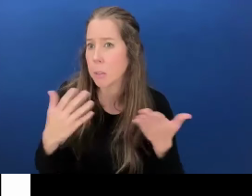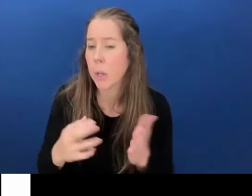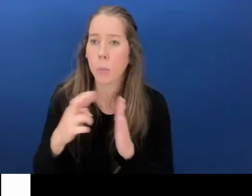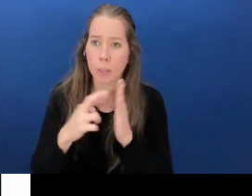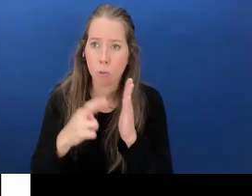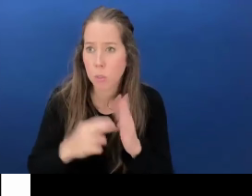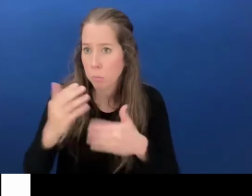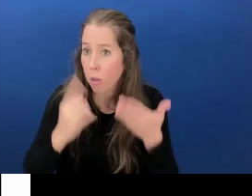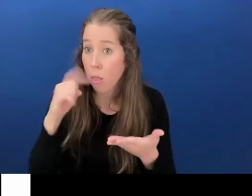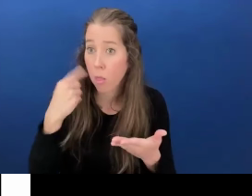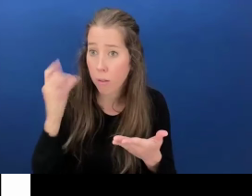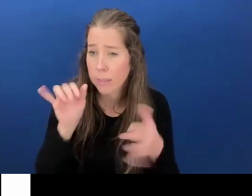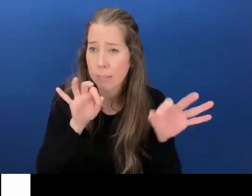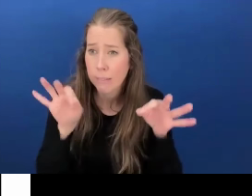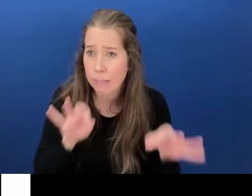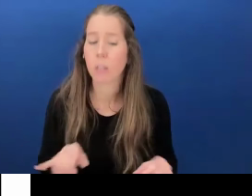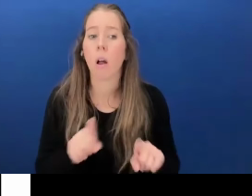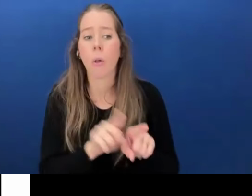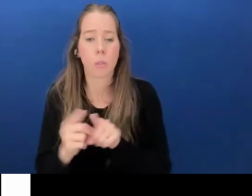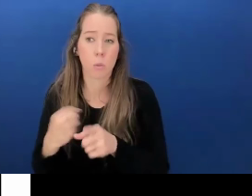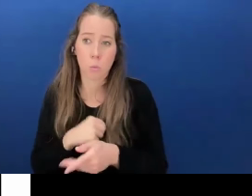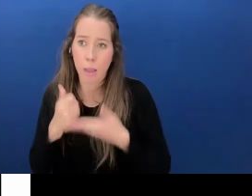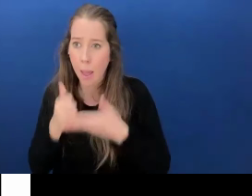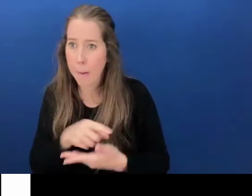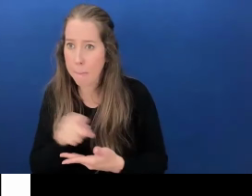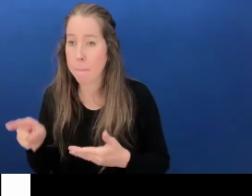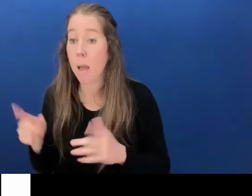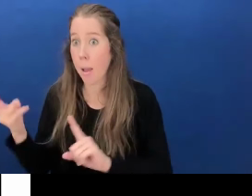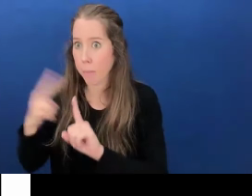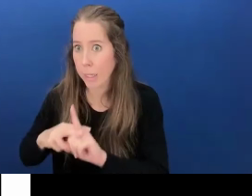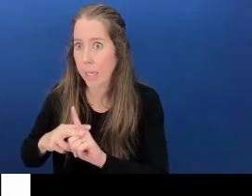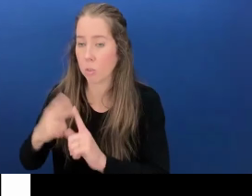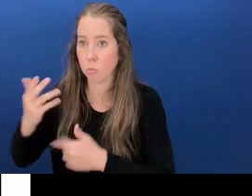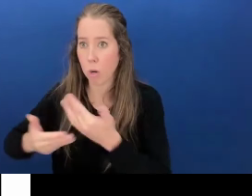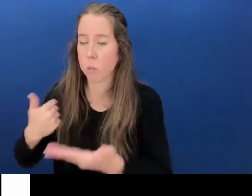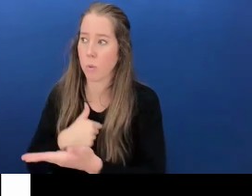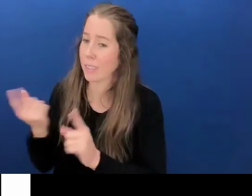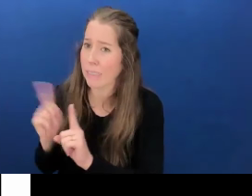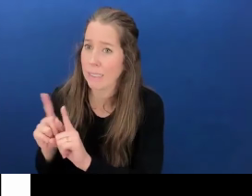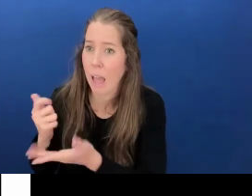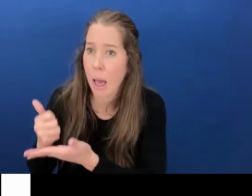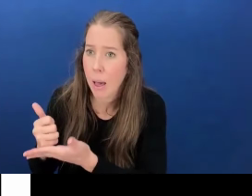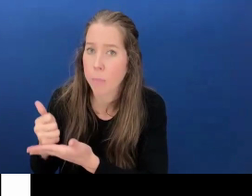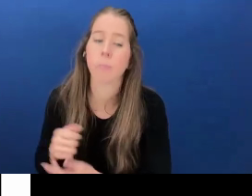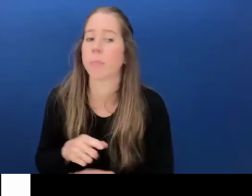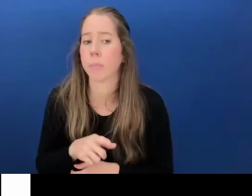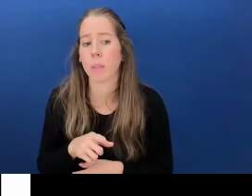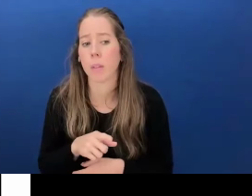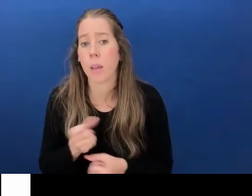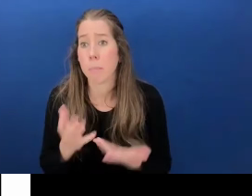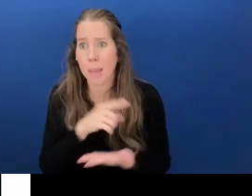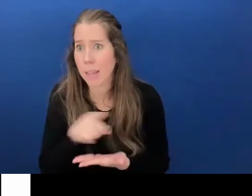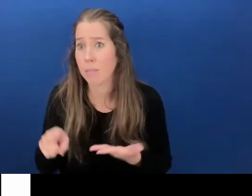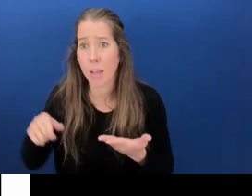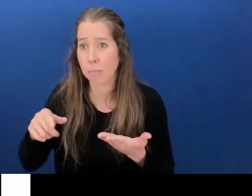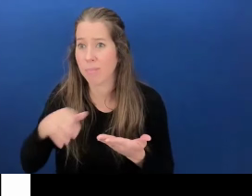registration process, but then we also help them with the application process. A lot of them have never applied to